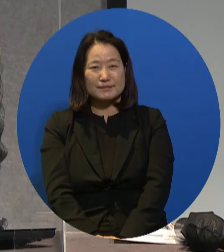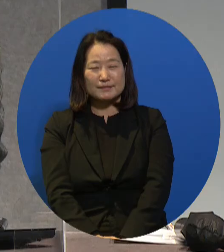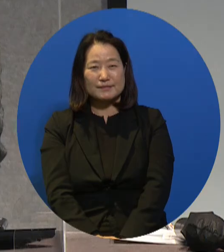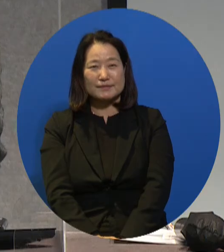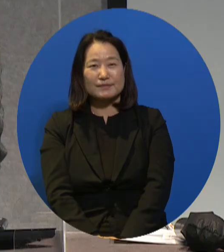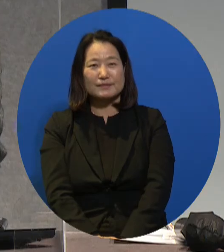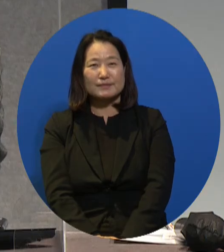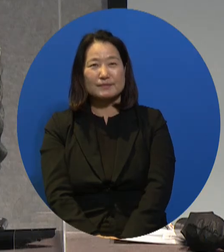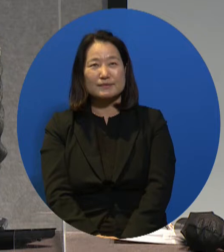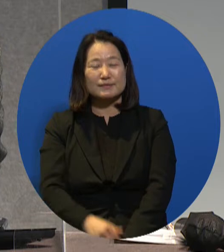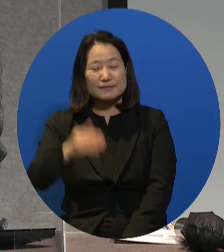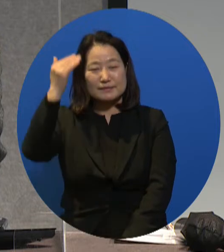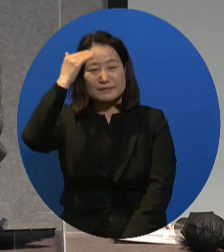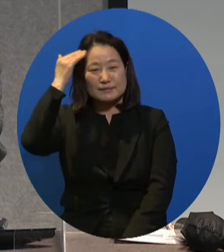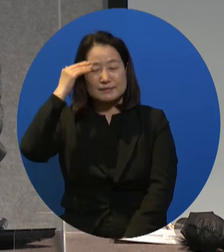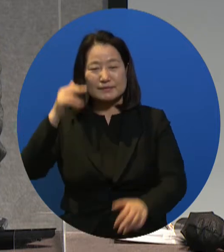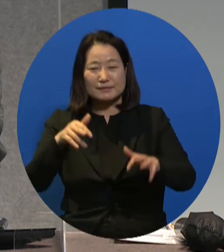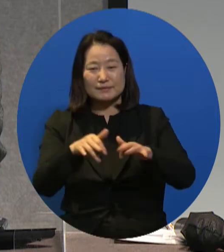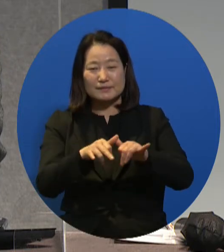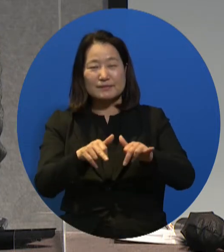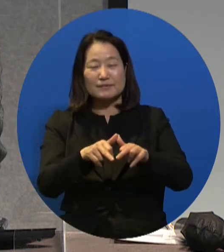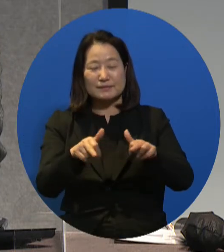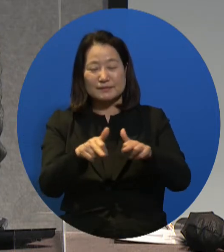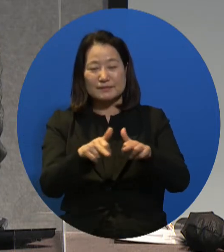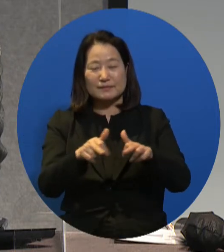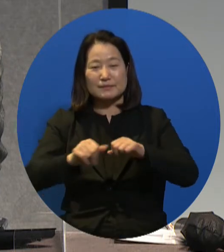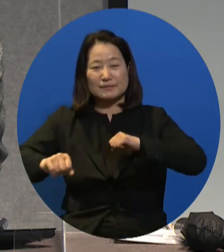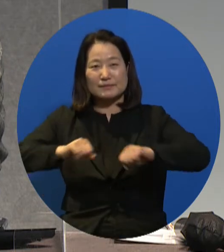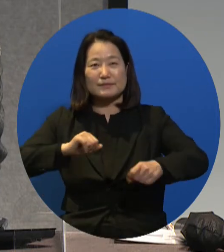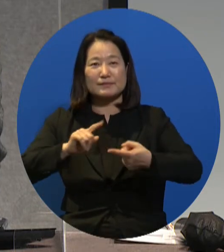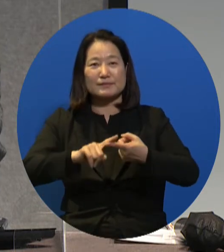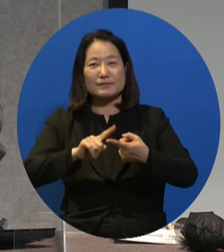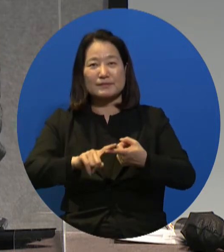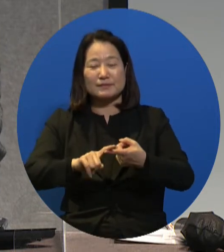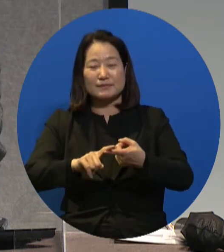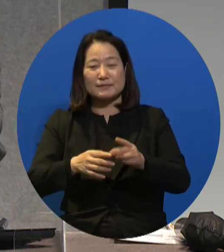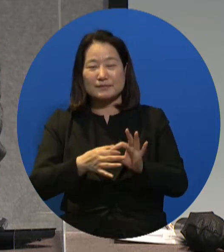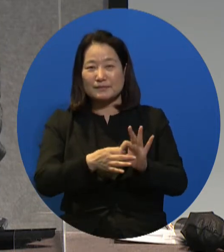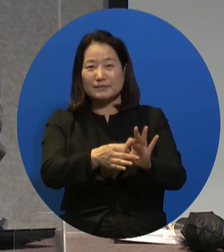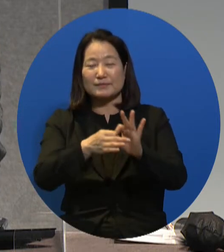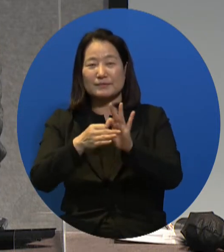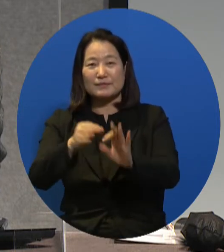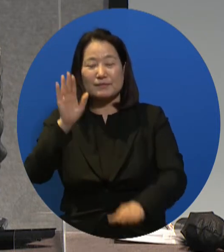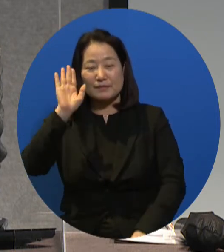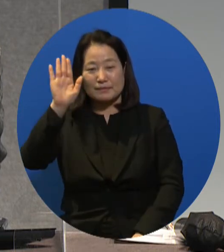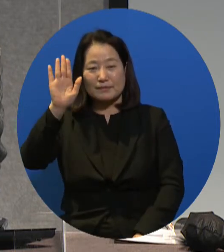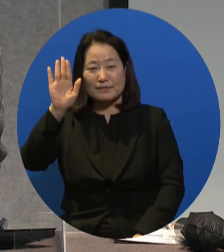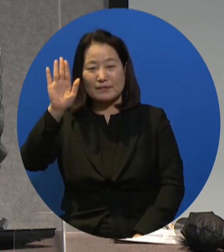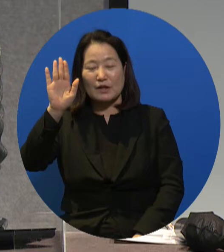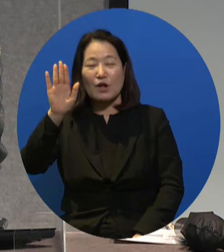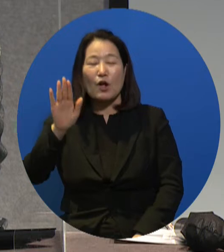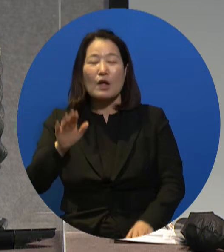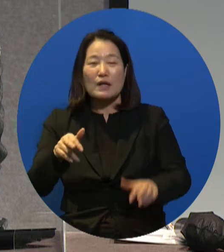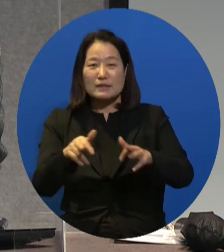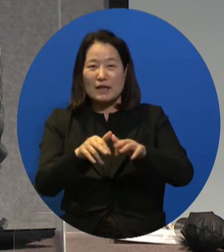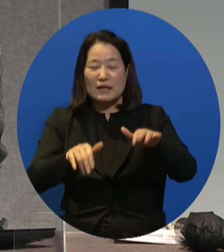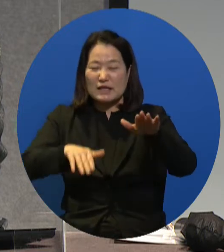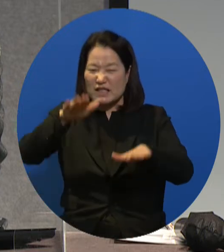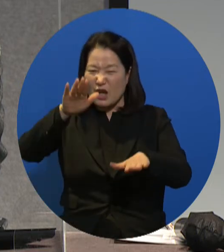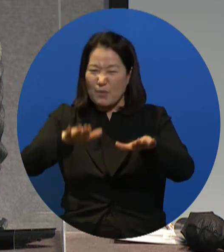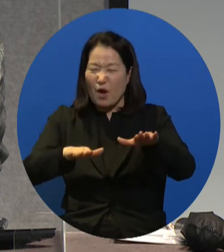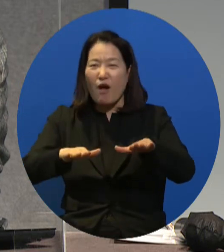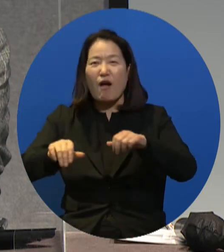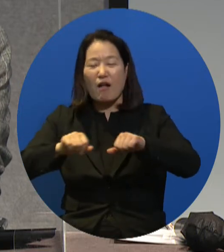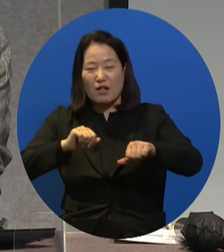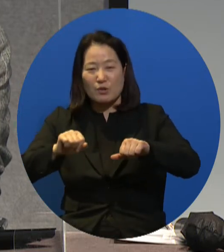Thank you very much. Thank you so much for showing so much interest and also solidarity to the movement here in Korea, and also